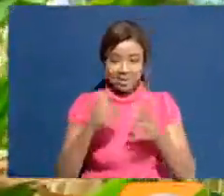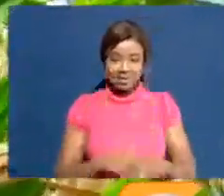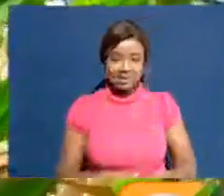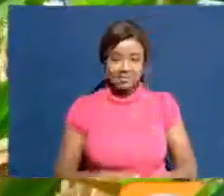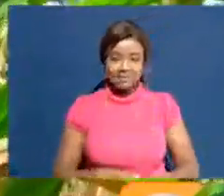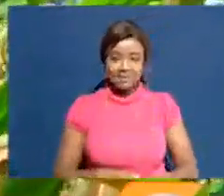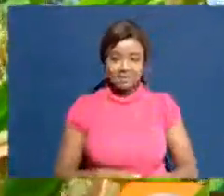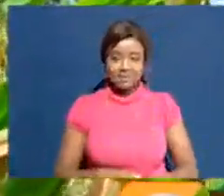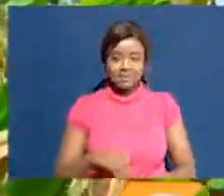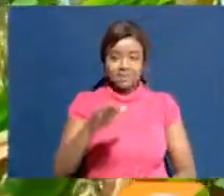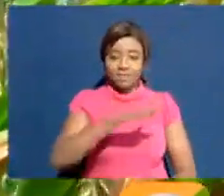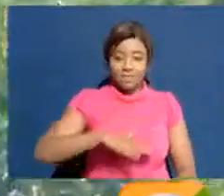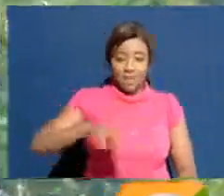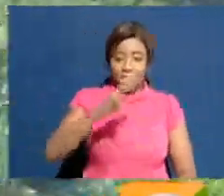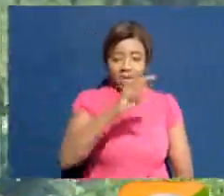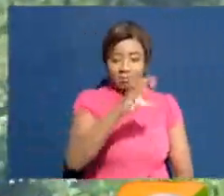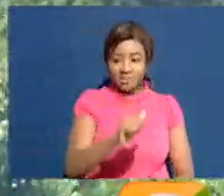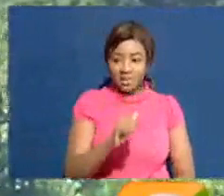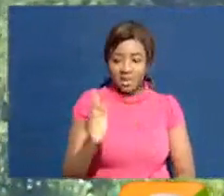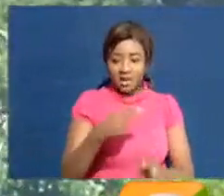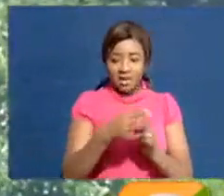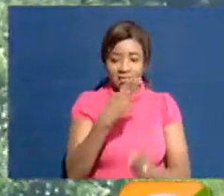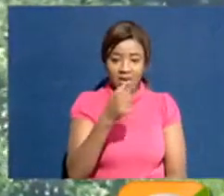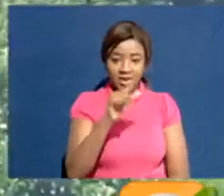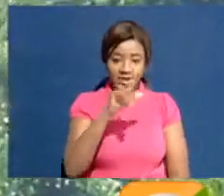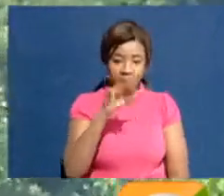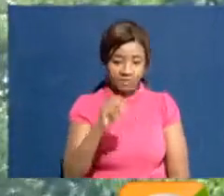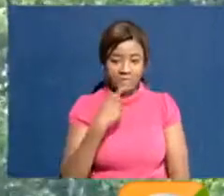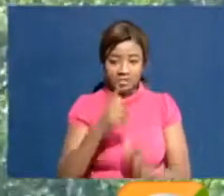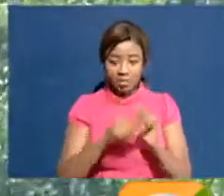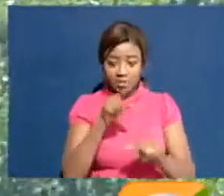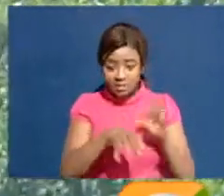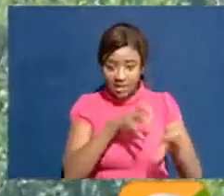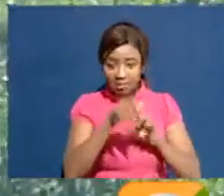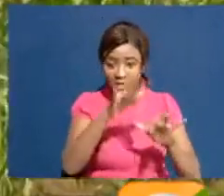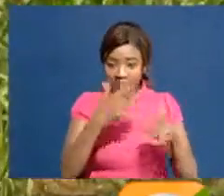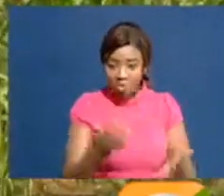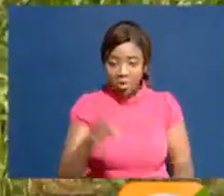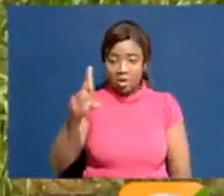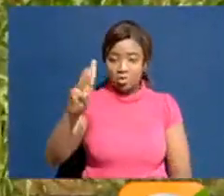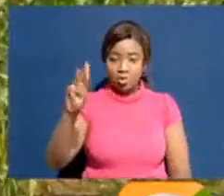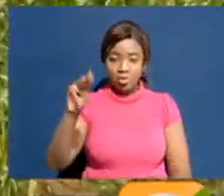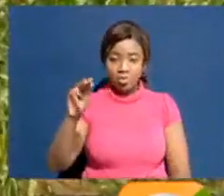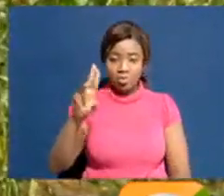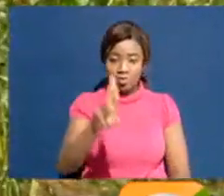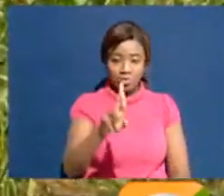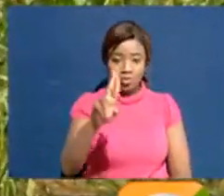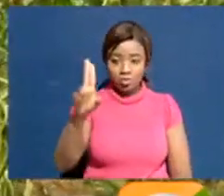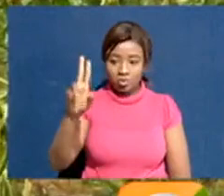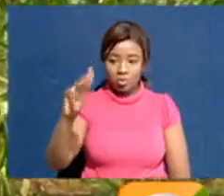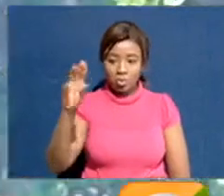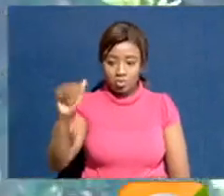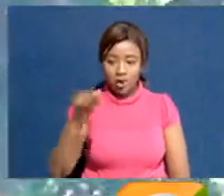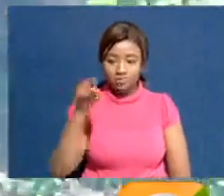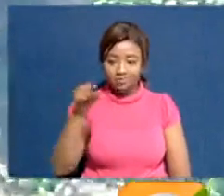According to area MCA Olima Obonyo, the animals have been escaping from the Ruma National Park located in the neighboring Homa